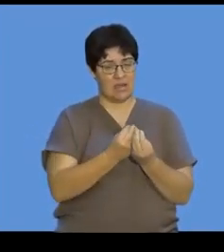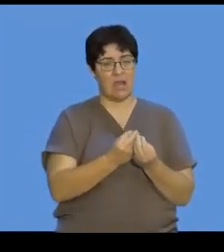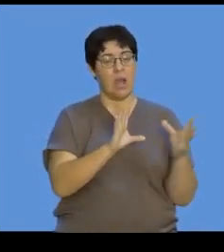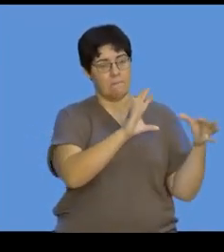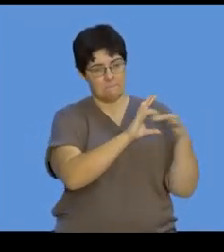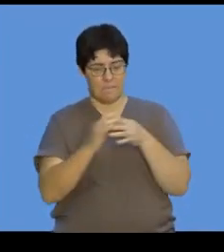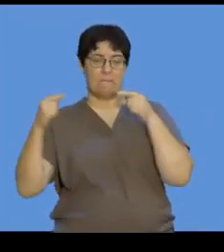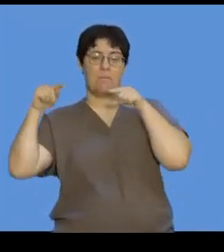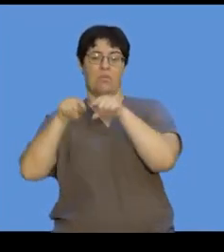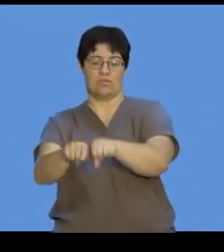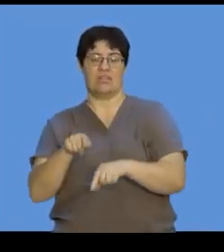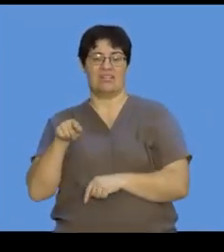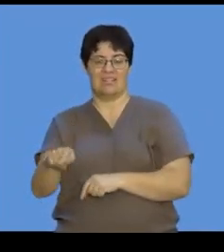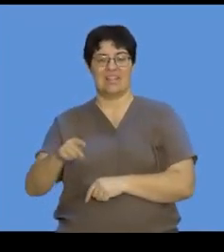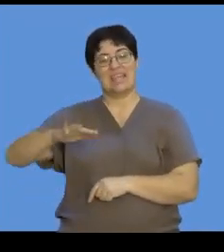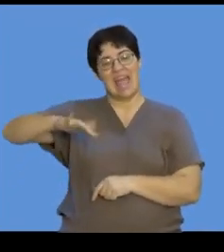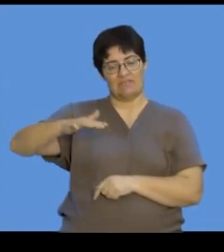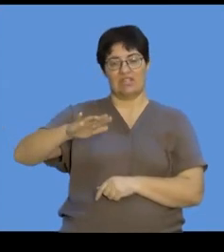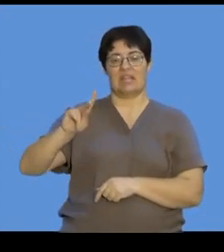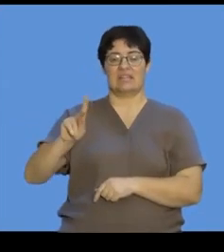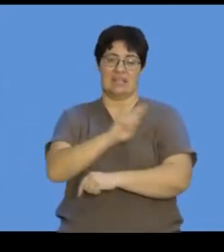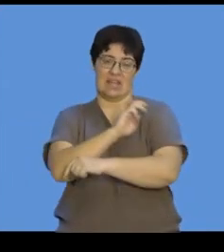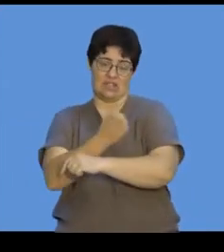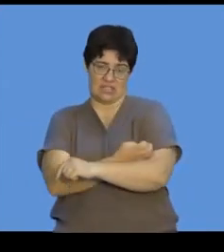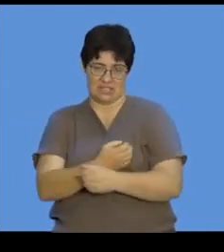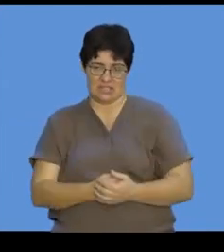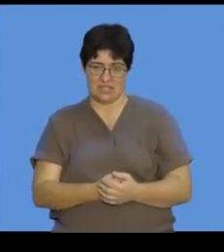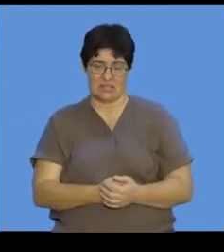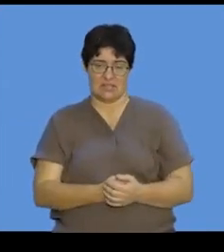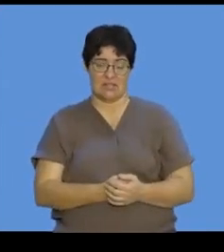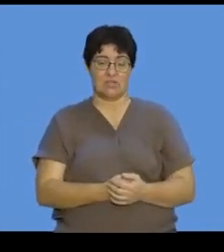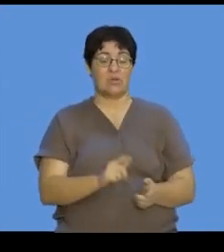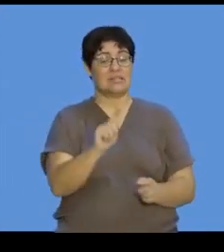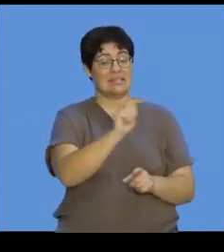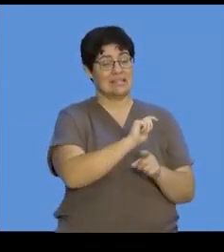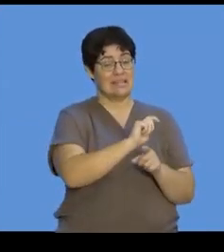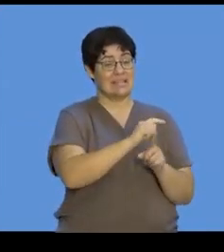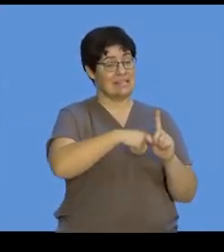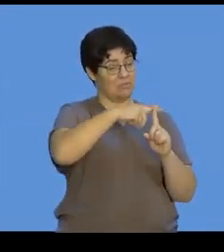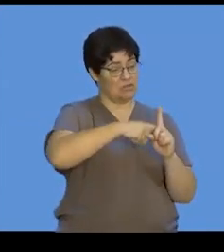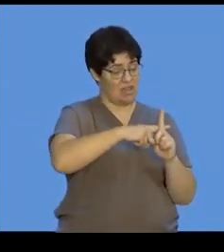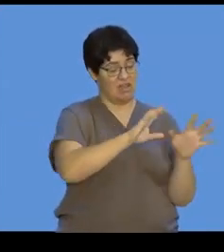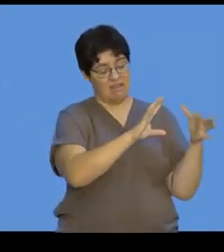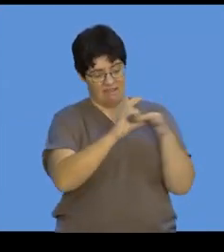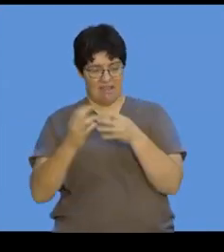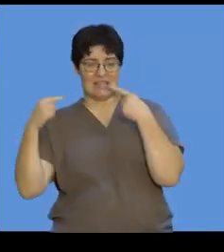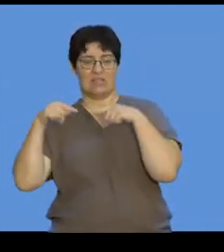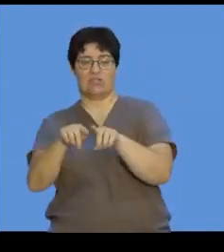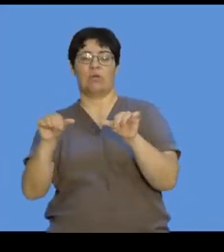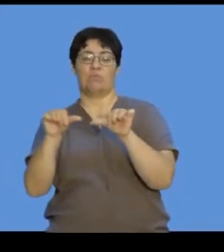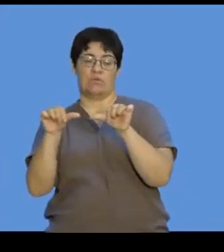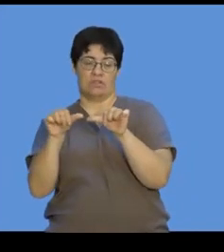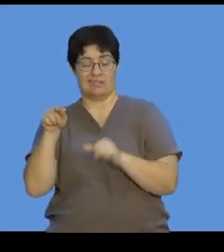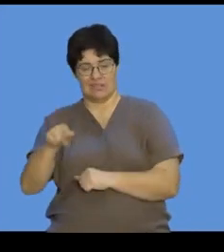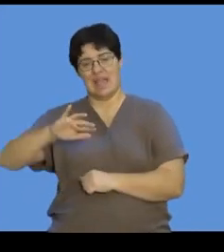proportional to the average kinetic energy. Okay, so temperature is directly proportional to the average